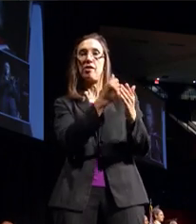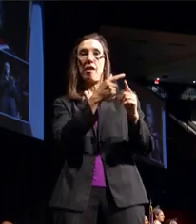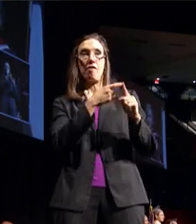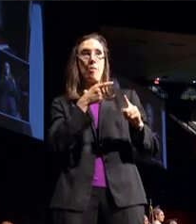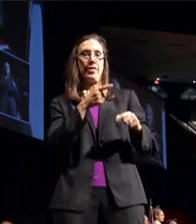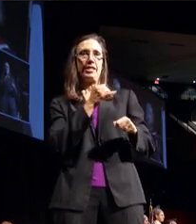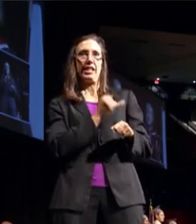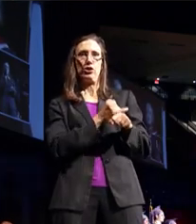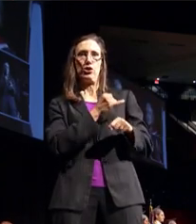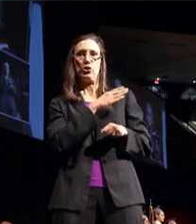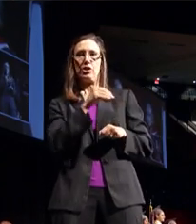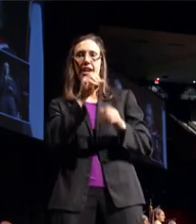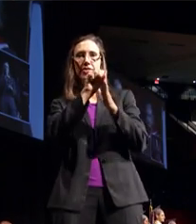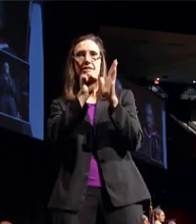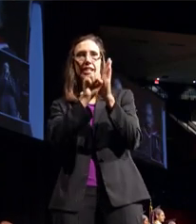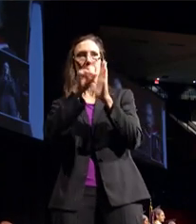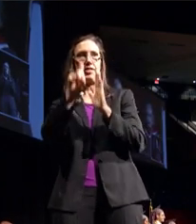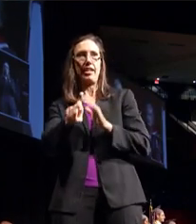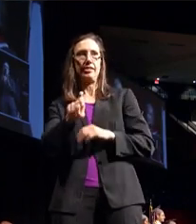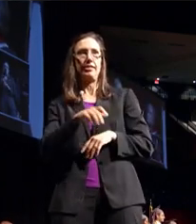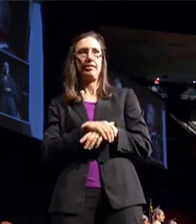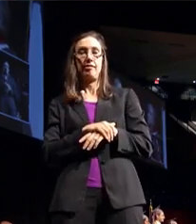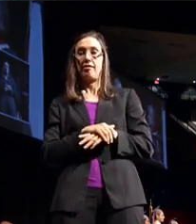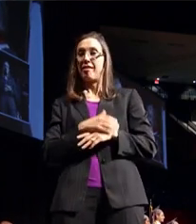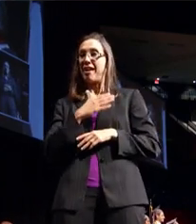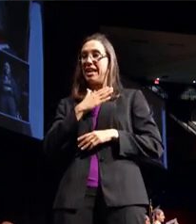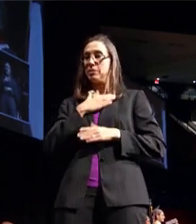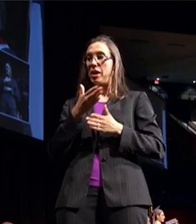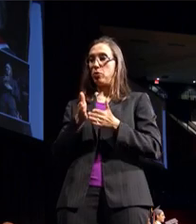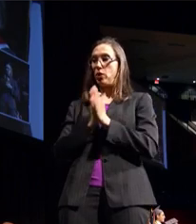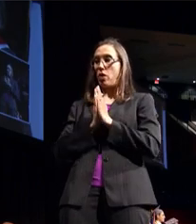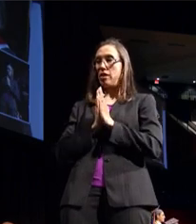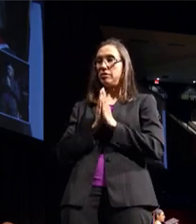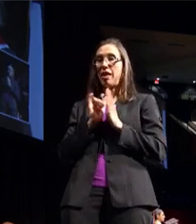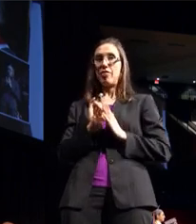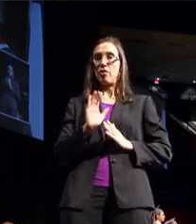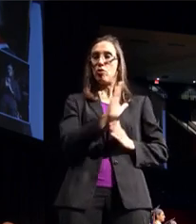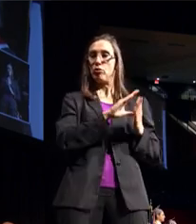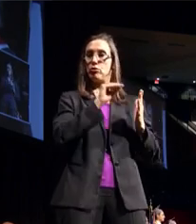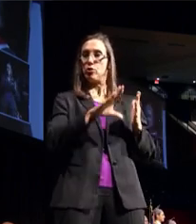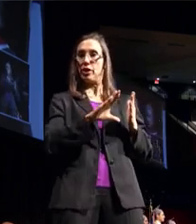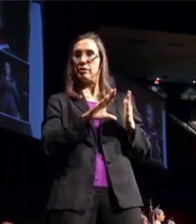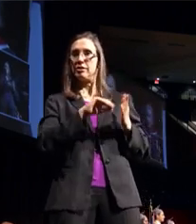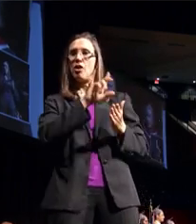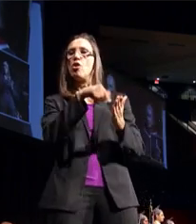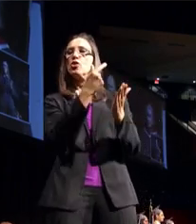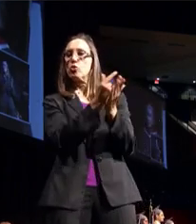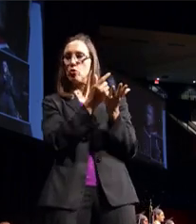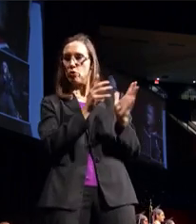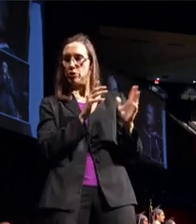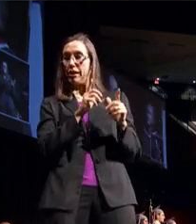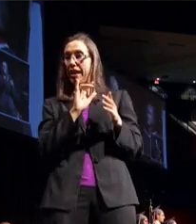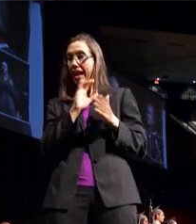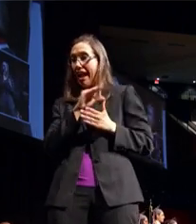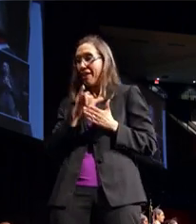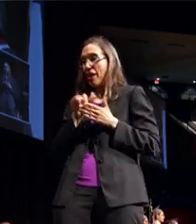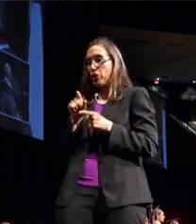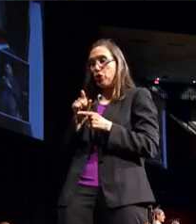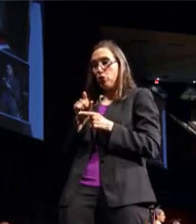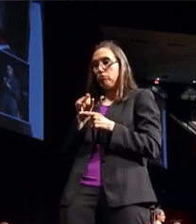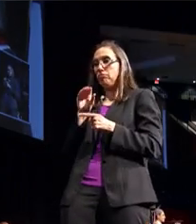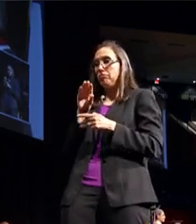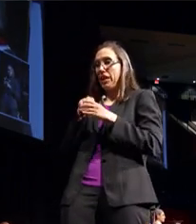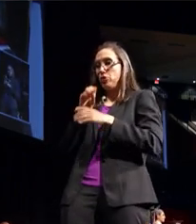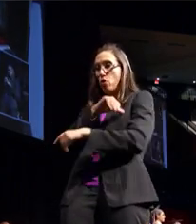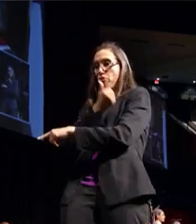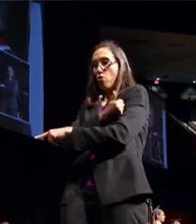this institution and the state of Texas. It is my request that these students be graduated and that you, in your